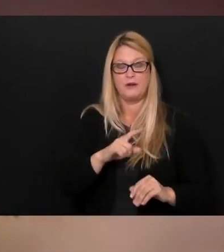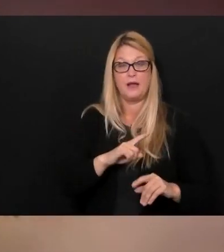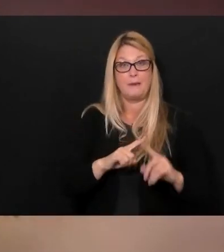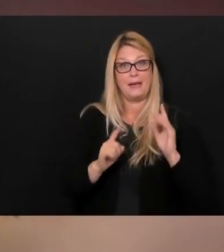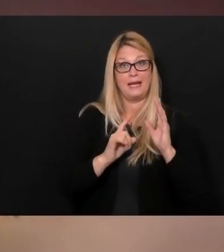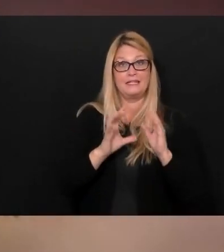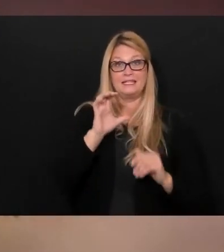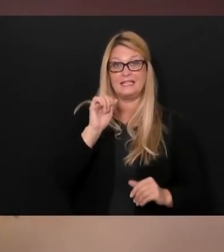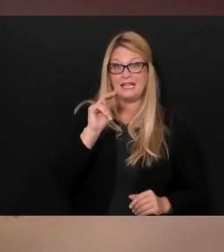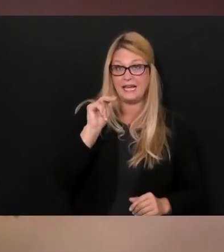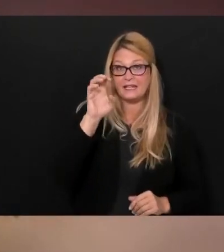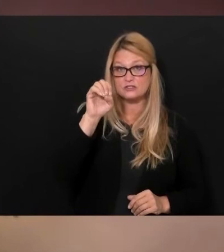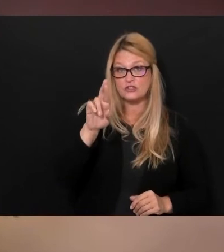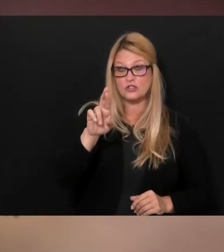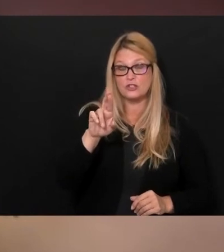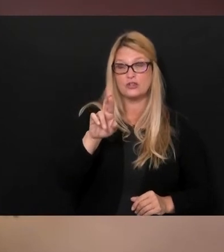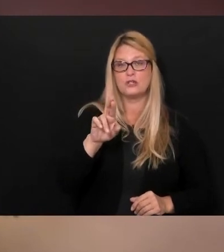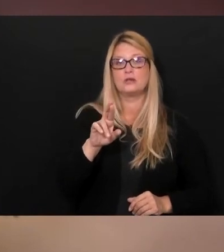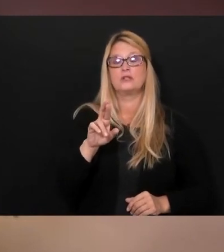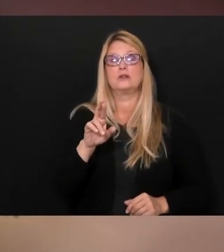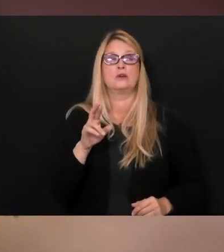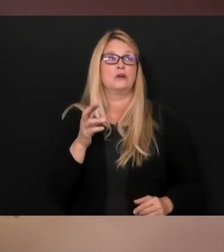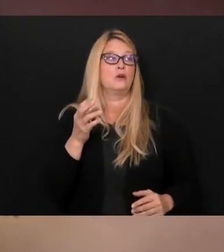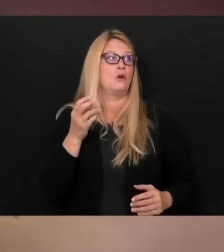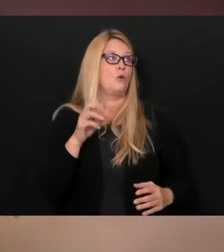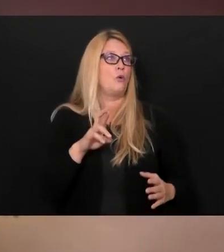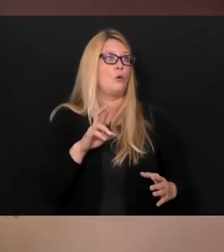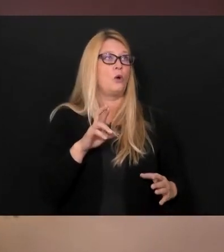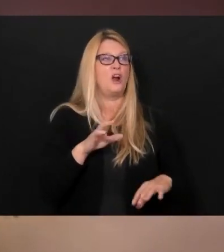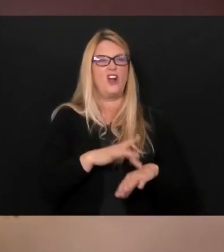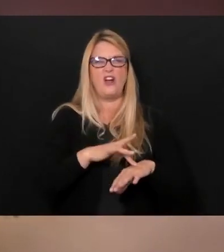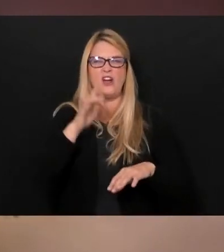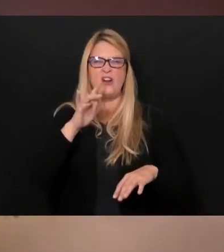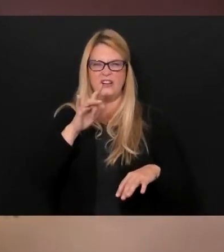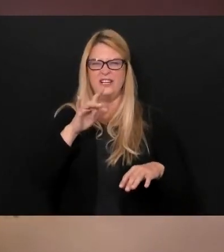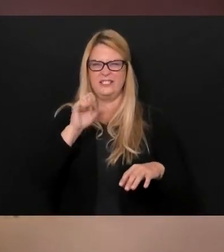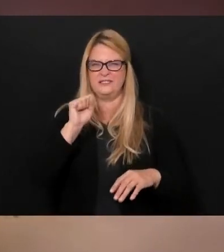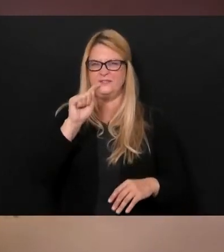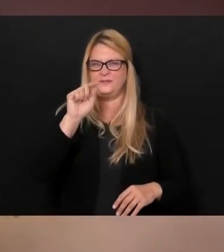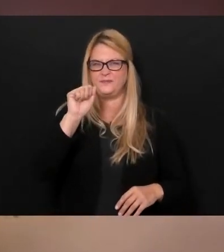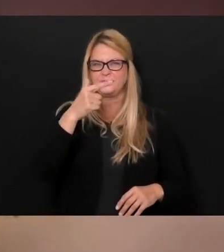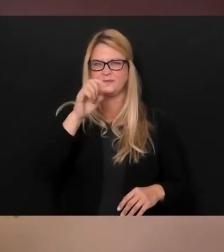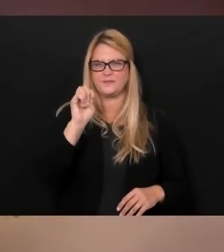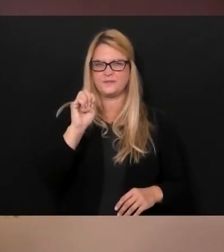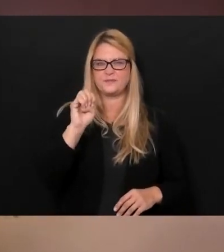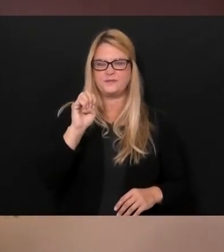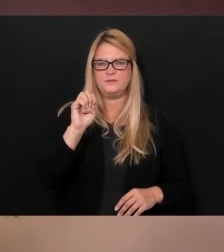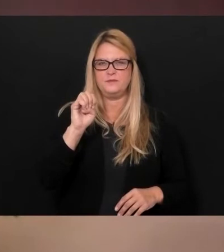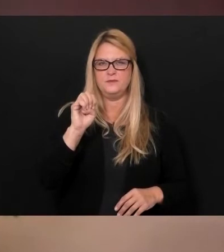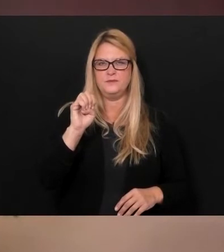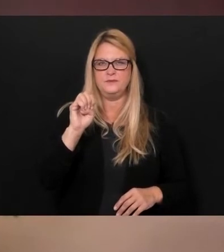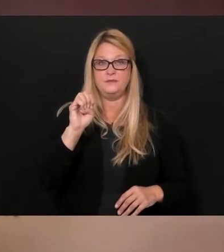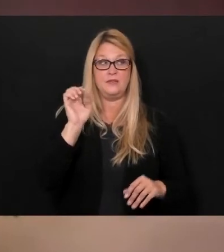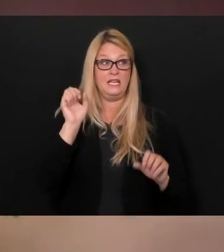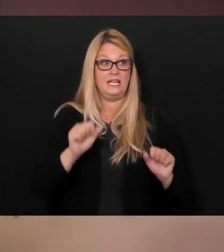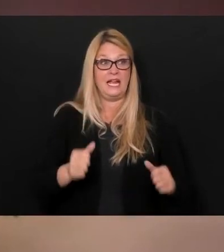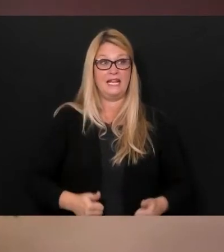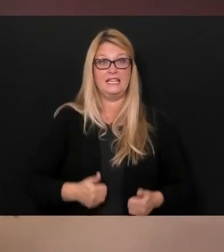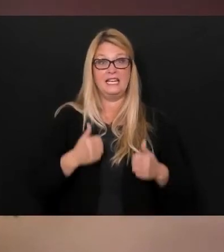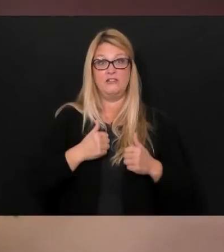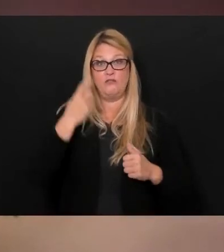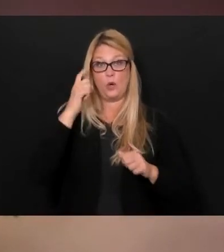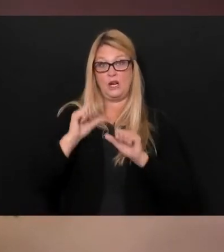or sometimes from very, very early stage cells, because those cells can live for a long time.